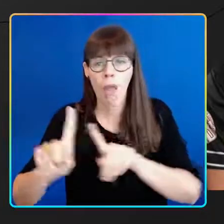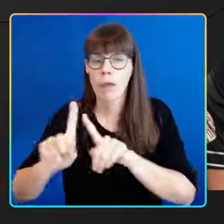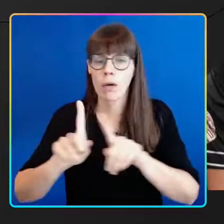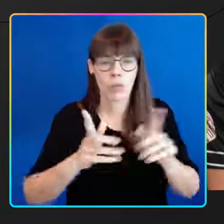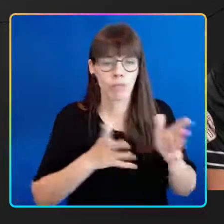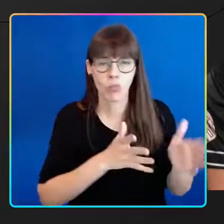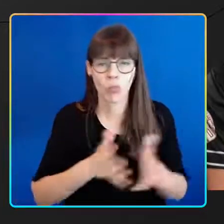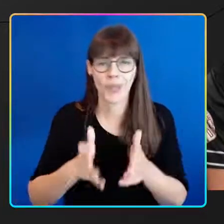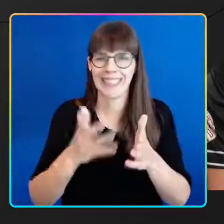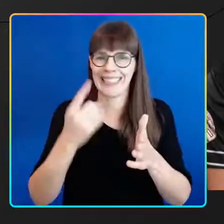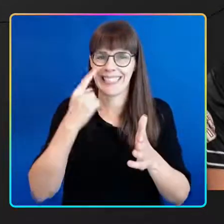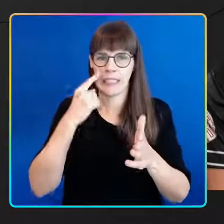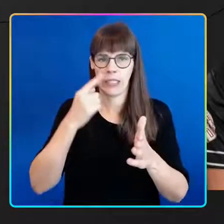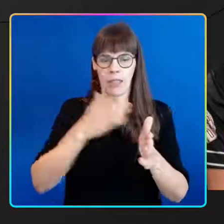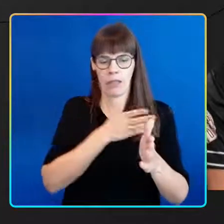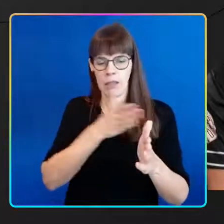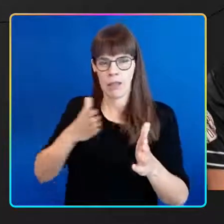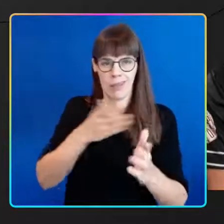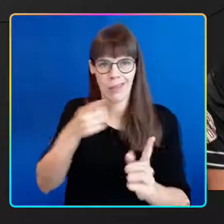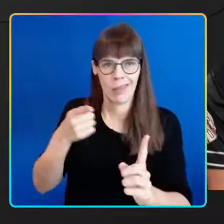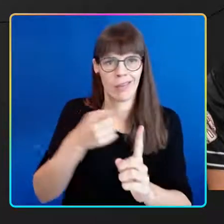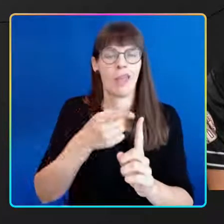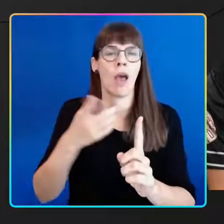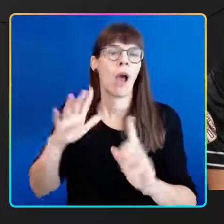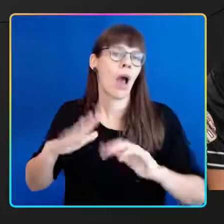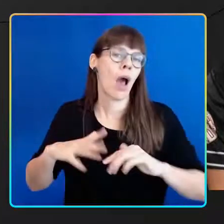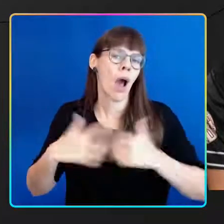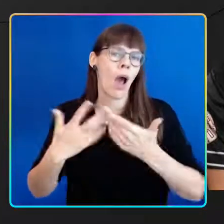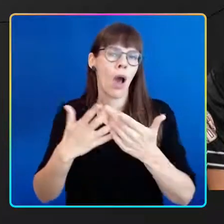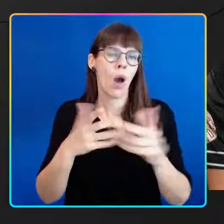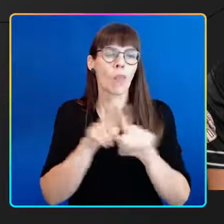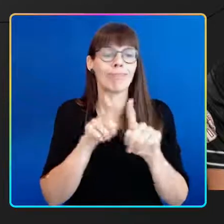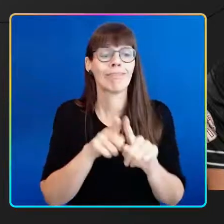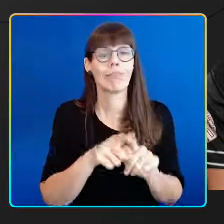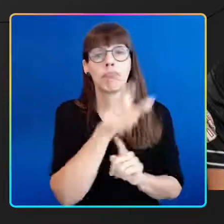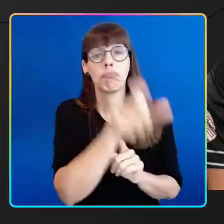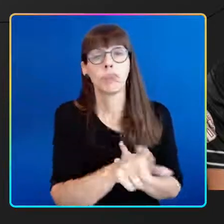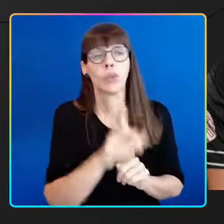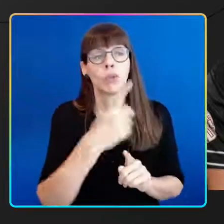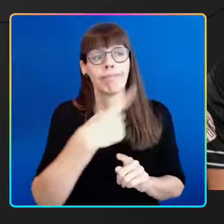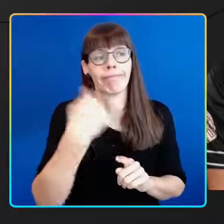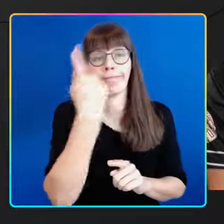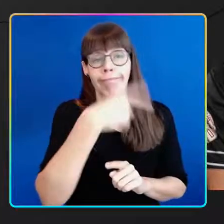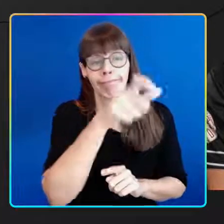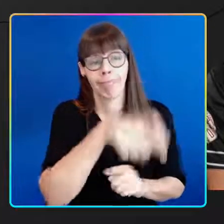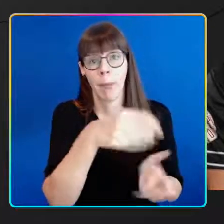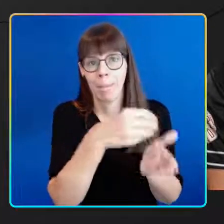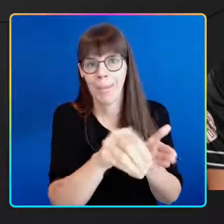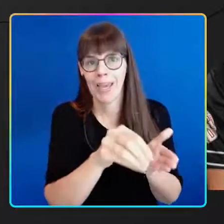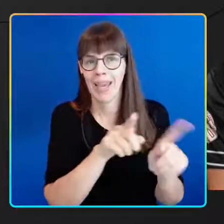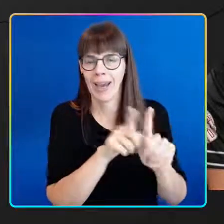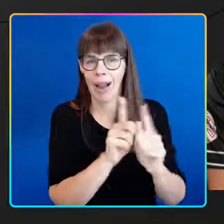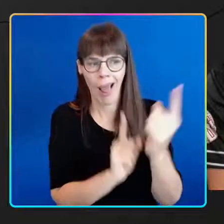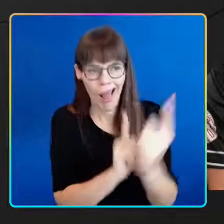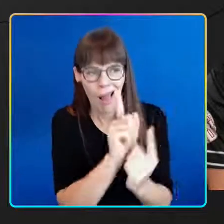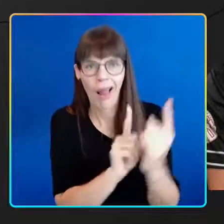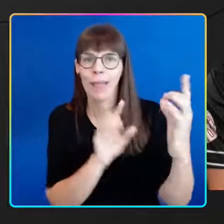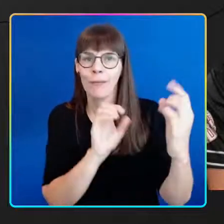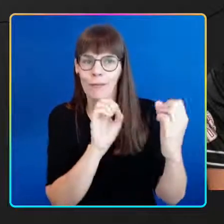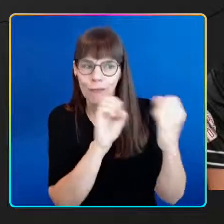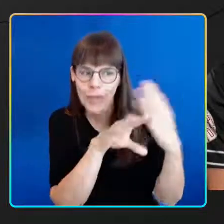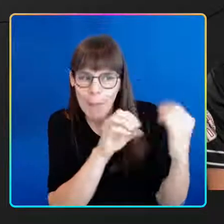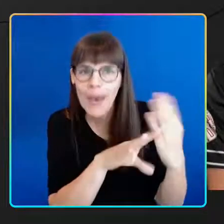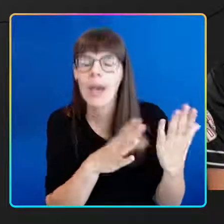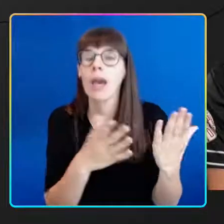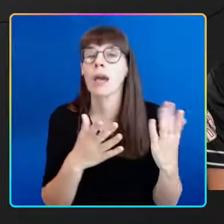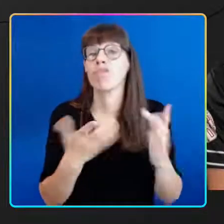how regularly you want to give this feedback to the client. So I think that now that we are working remote, this is supporting a lot, because